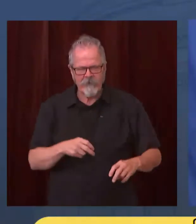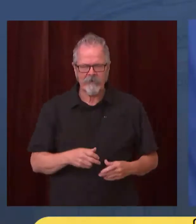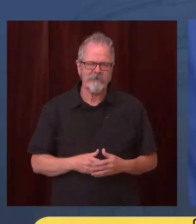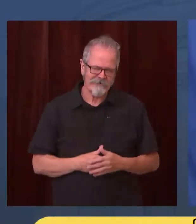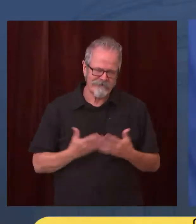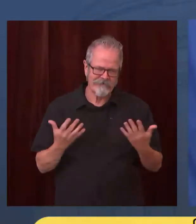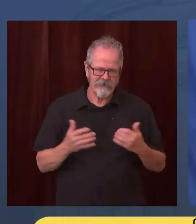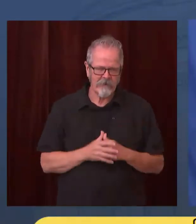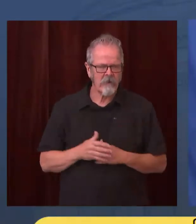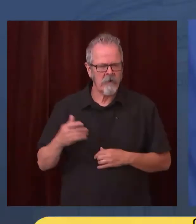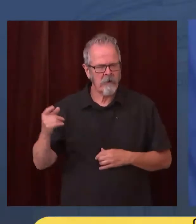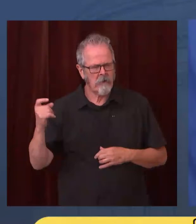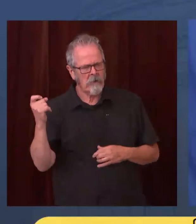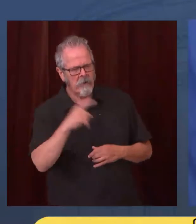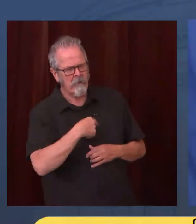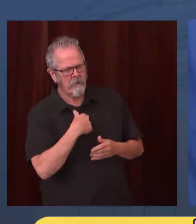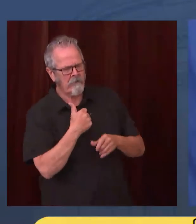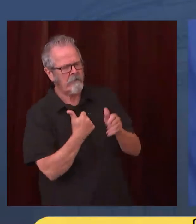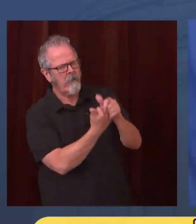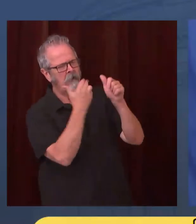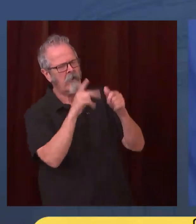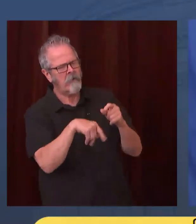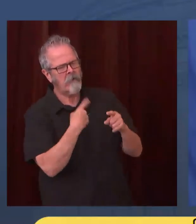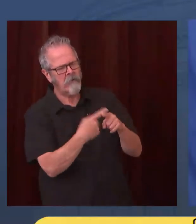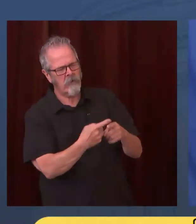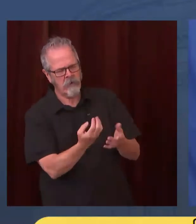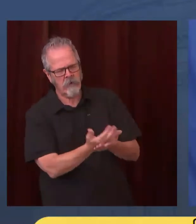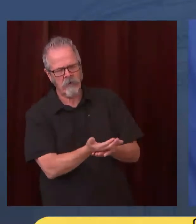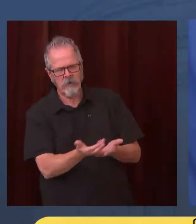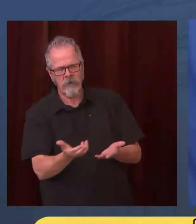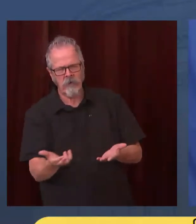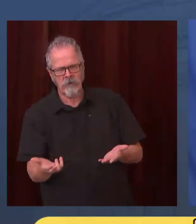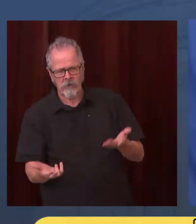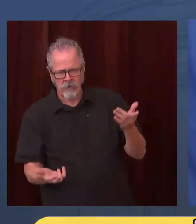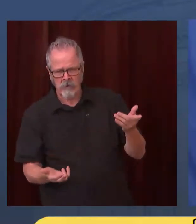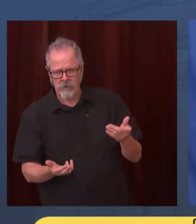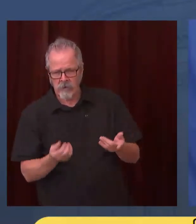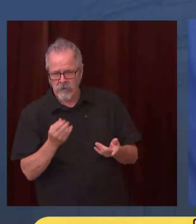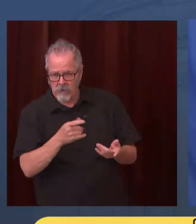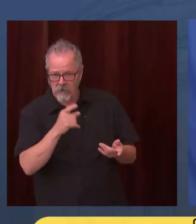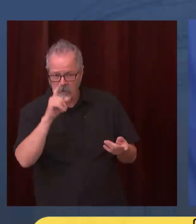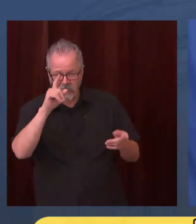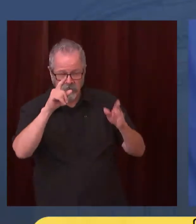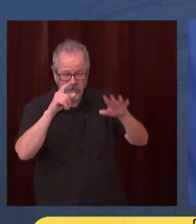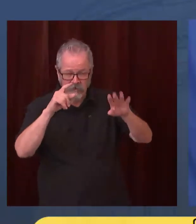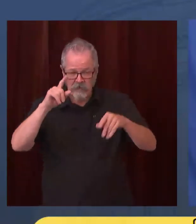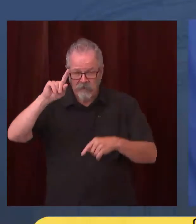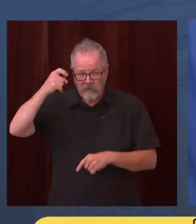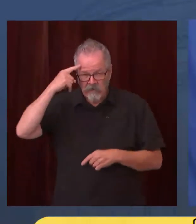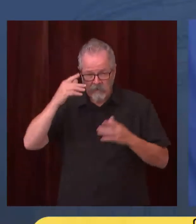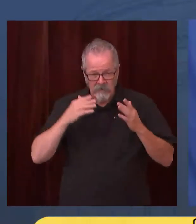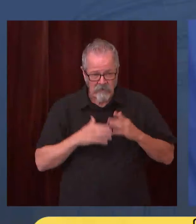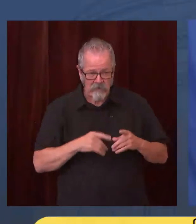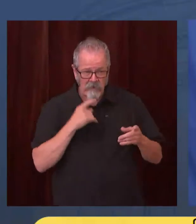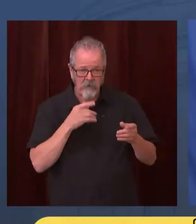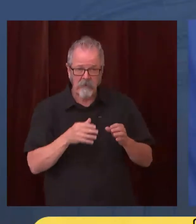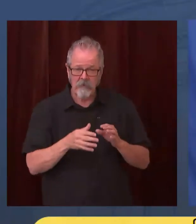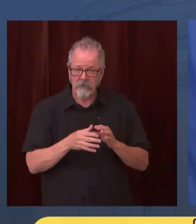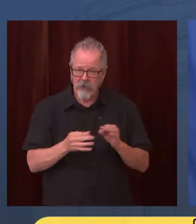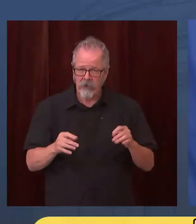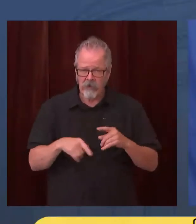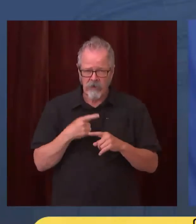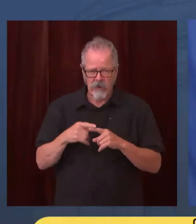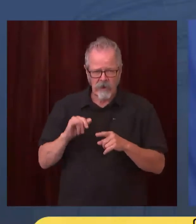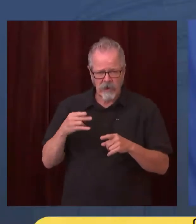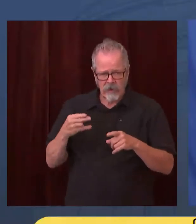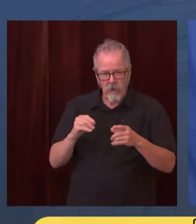governor said, and you said as well, we're accepting patients from Idaho into eastern Washington. Is there a point where we have to tell Idaho that no, we can no